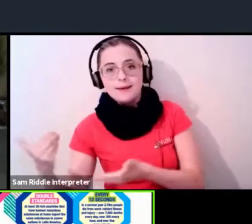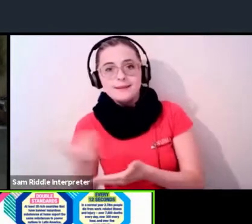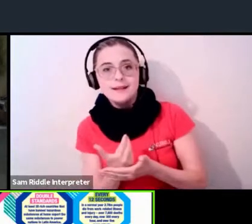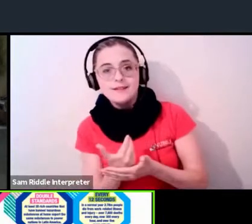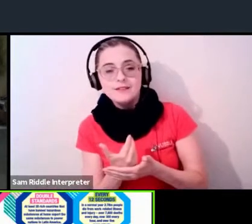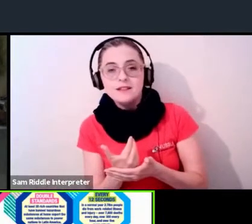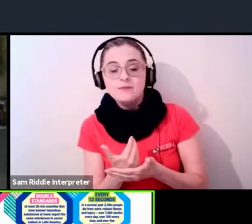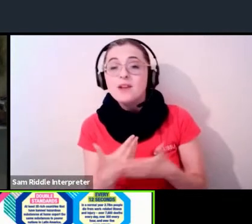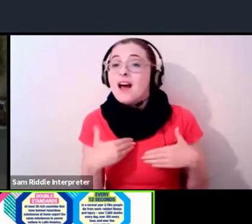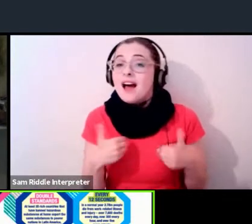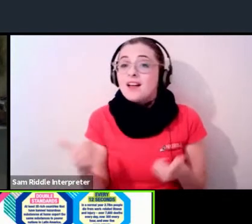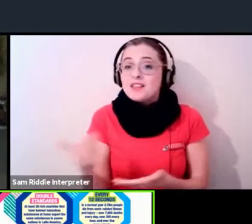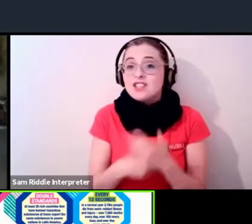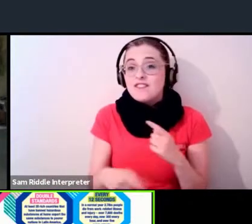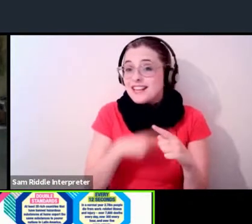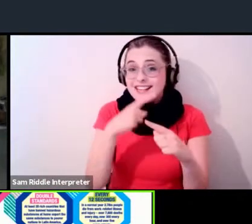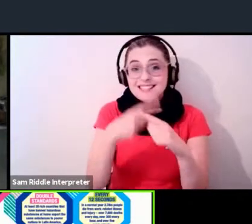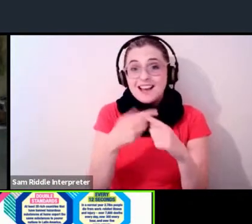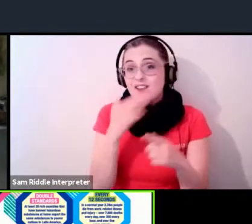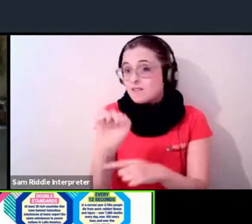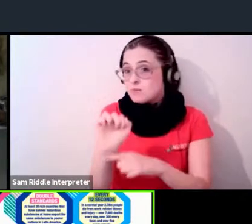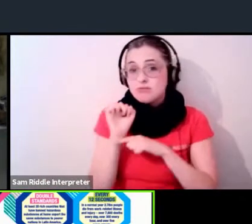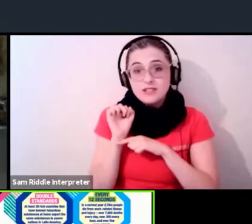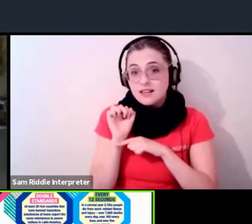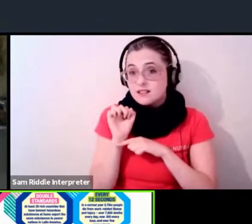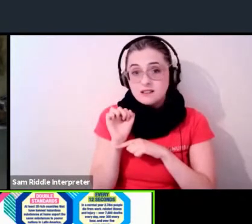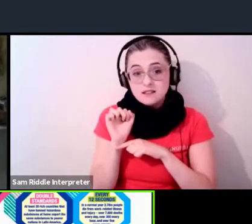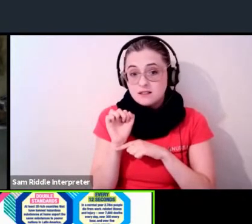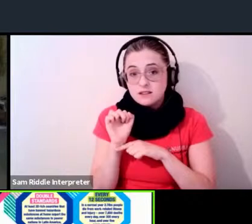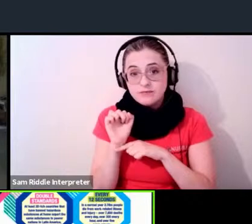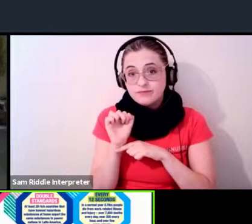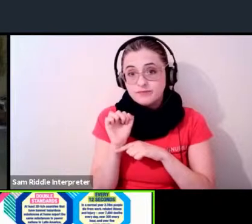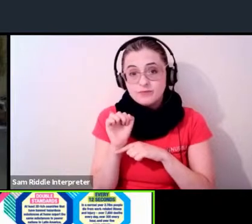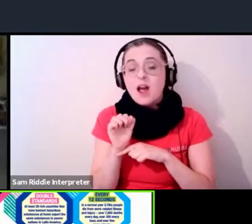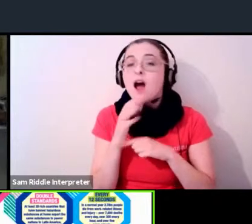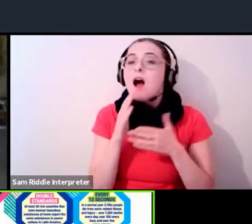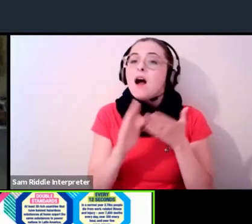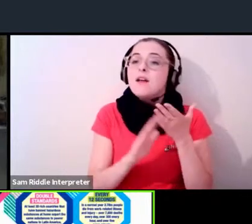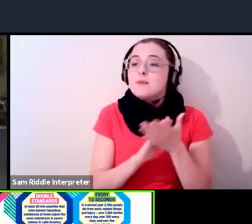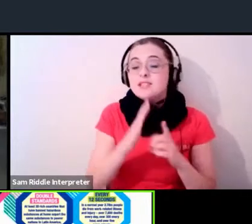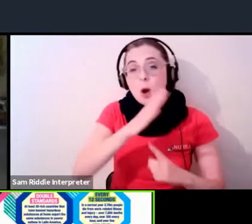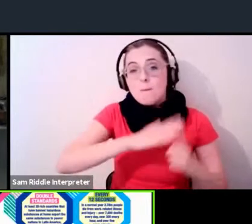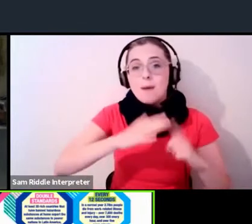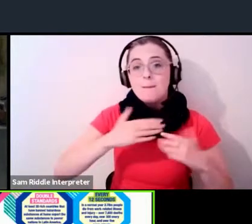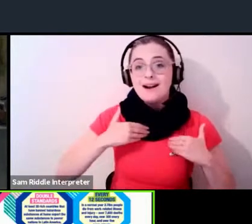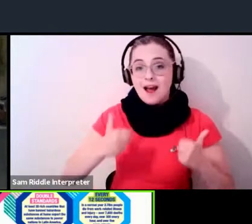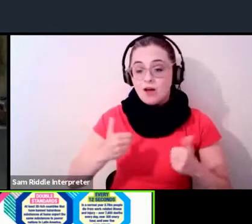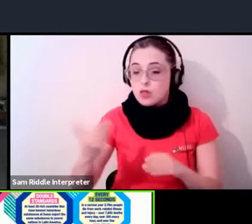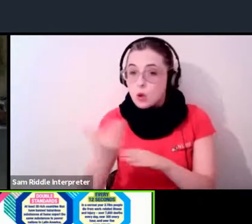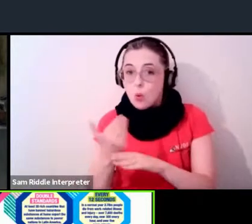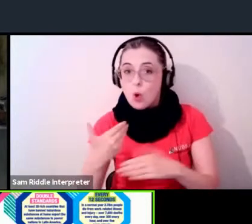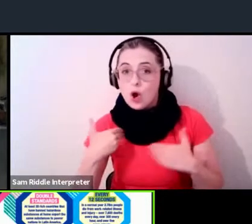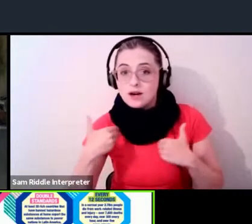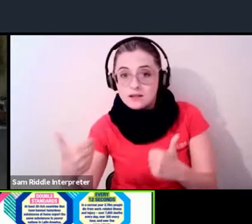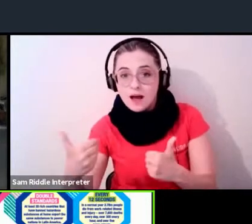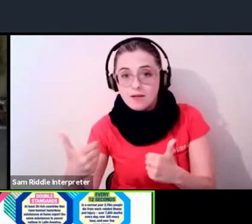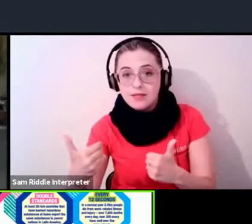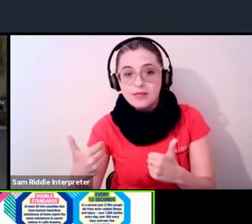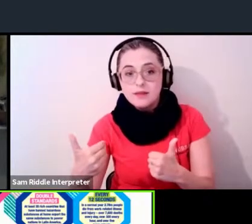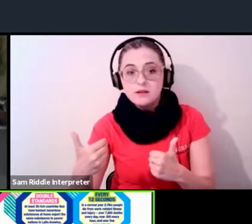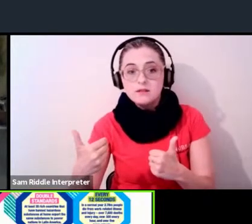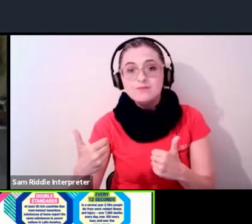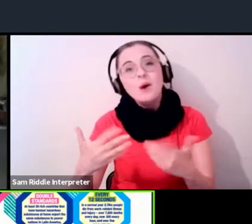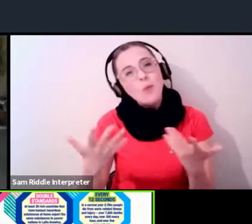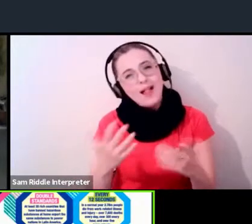haven't protected workers and have put public health and workers' health, and public health